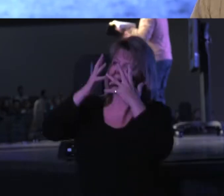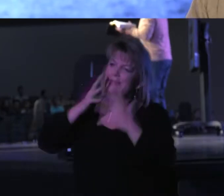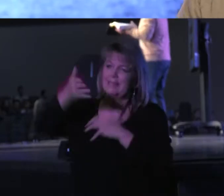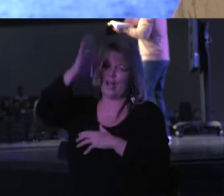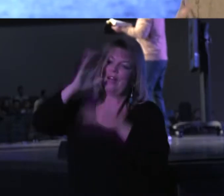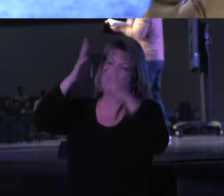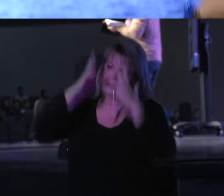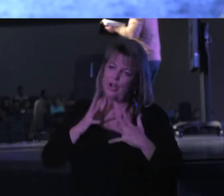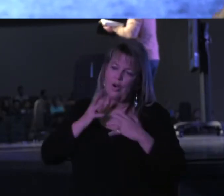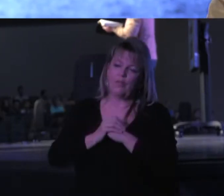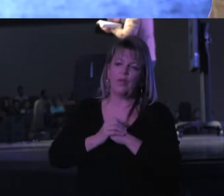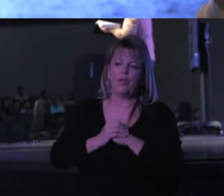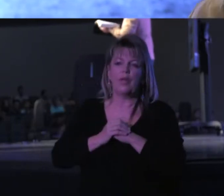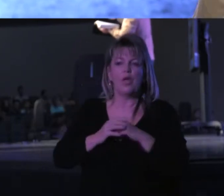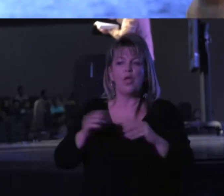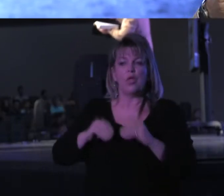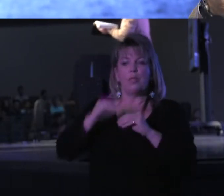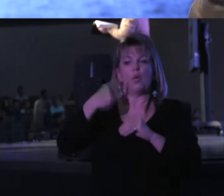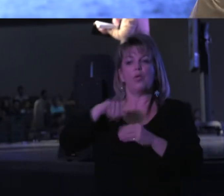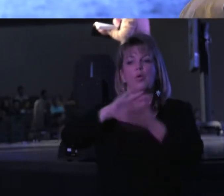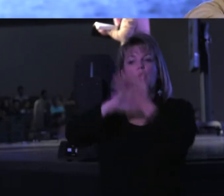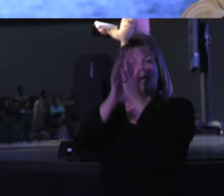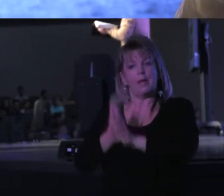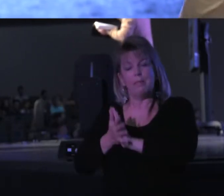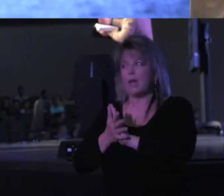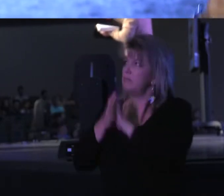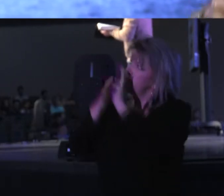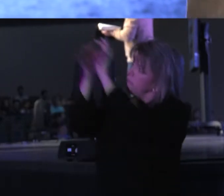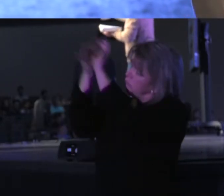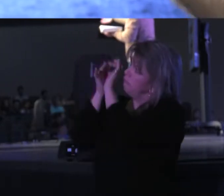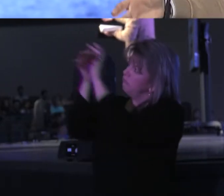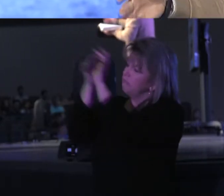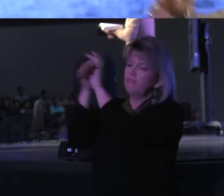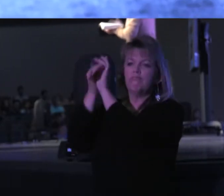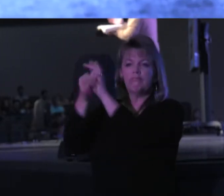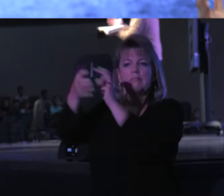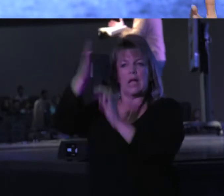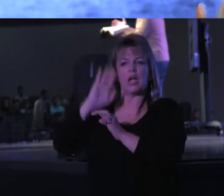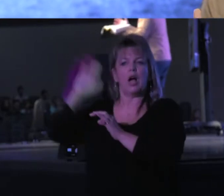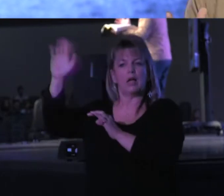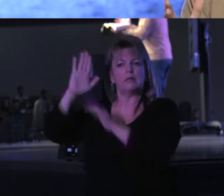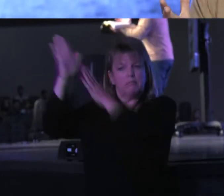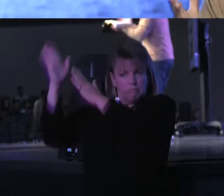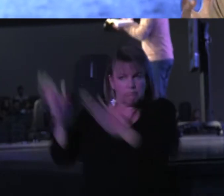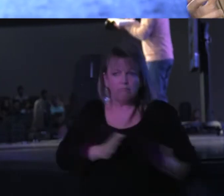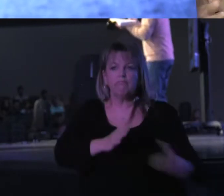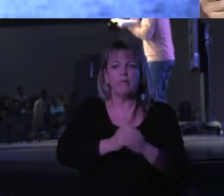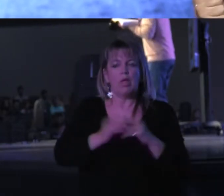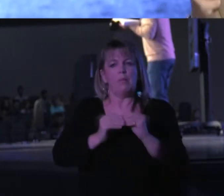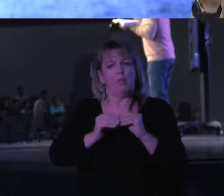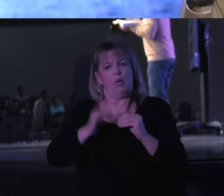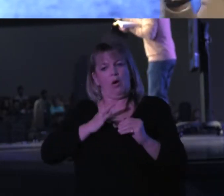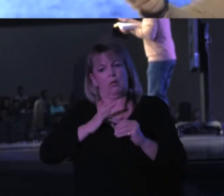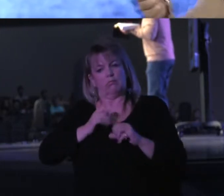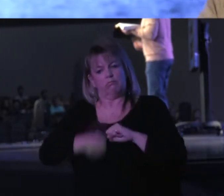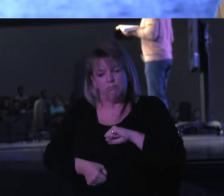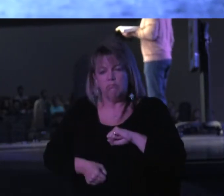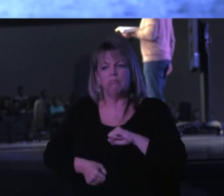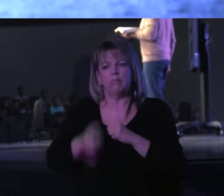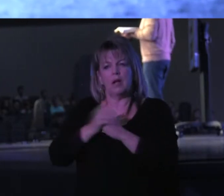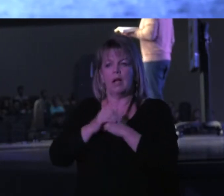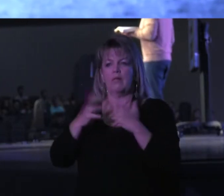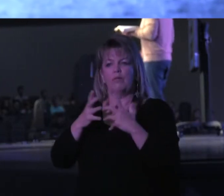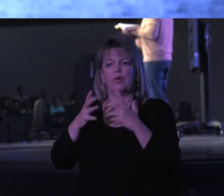sorrowful. So the more that we become in tune with the agenda of God, the more our hearts break for a